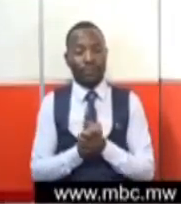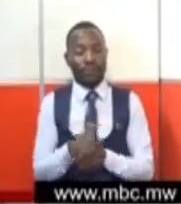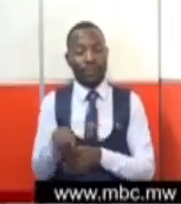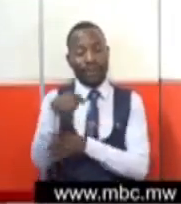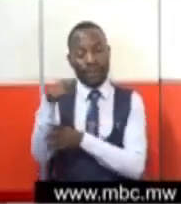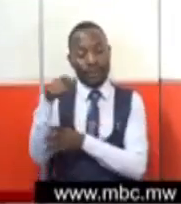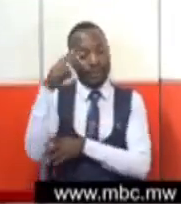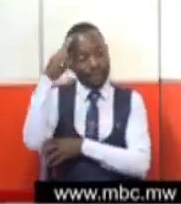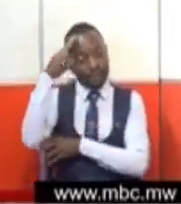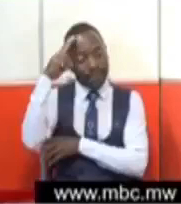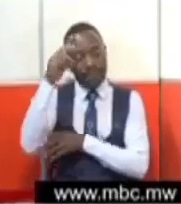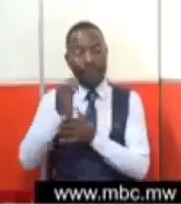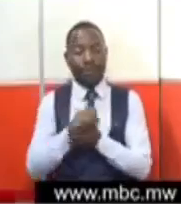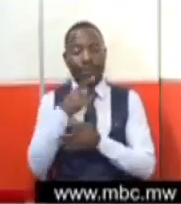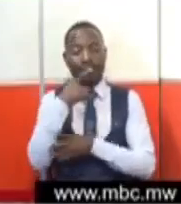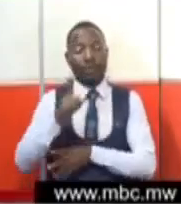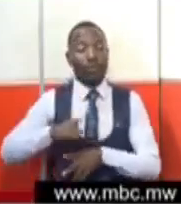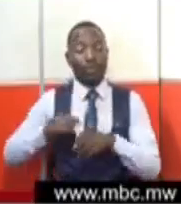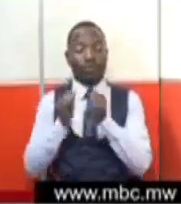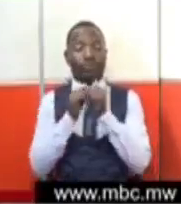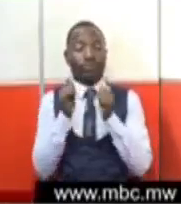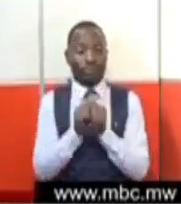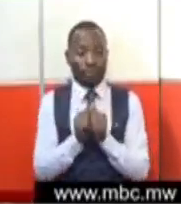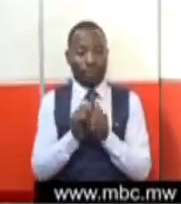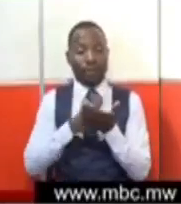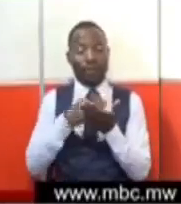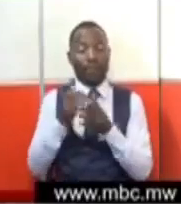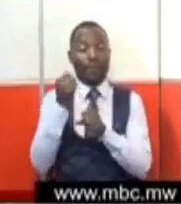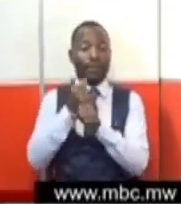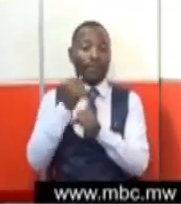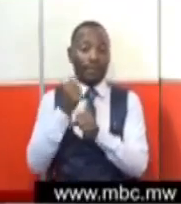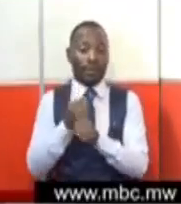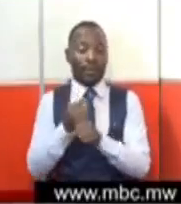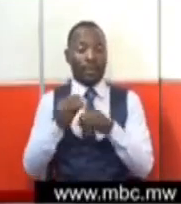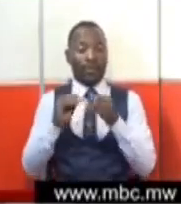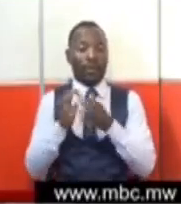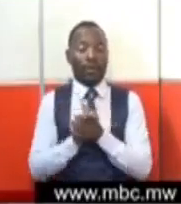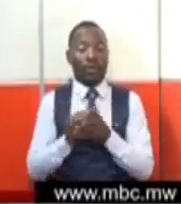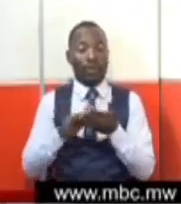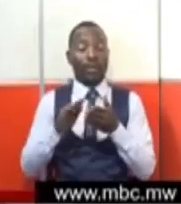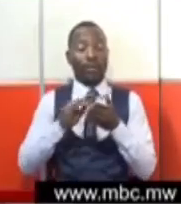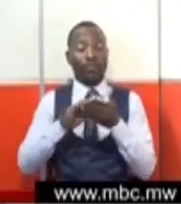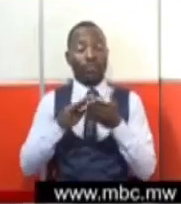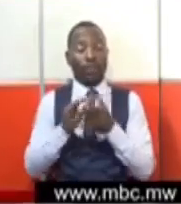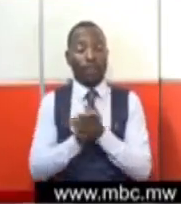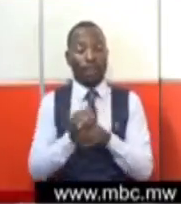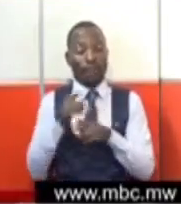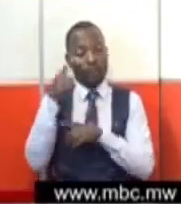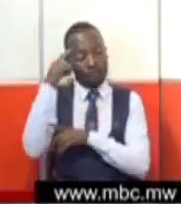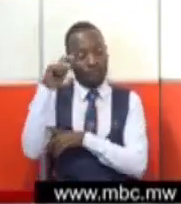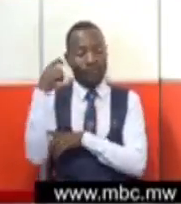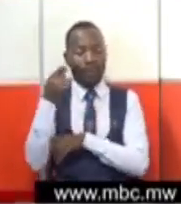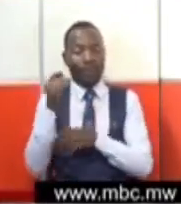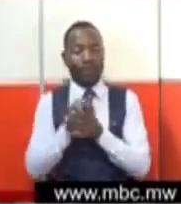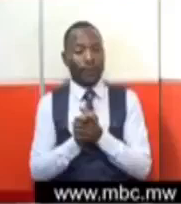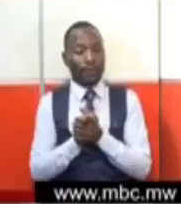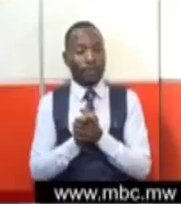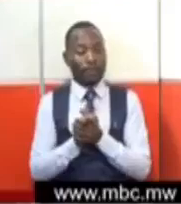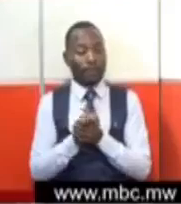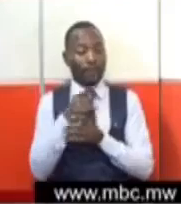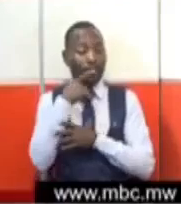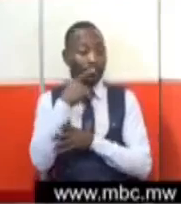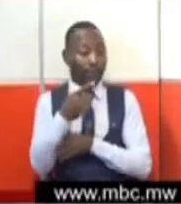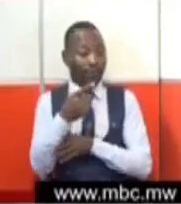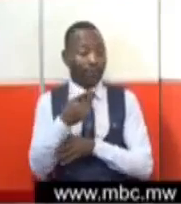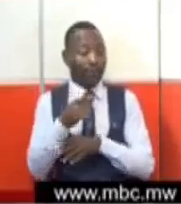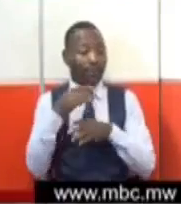President Chakwera expresses satisfaction on the progress of his wealth creation vision for Malawi, as evidenced by the success